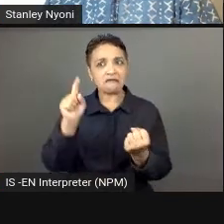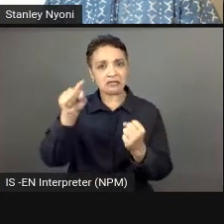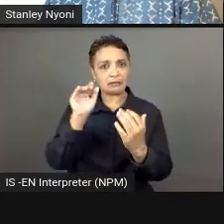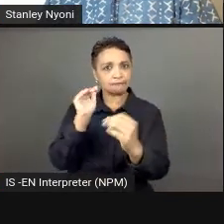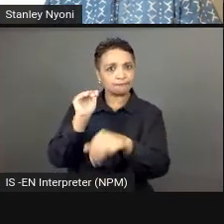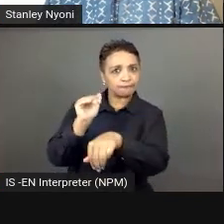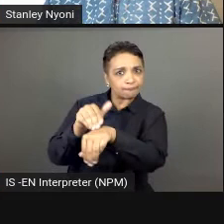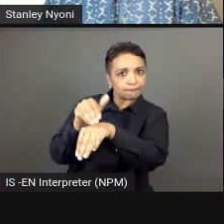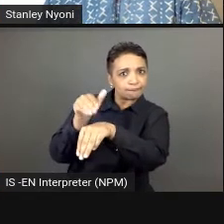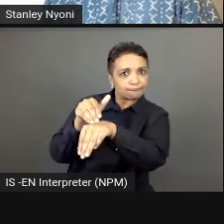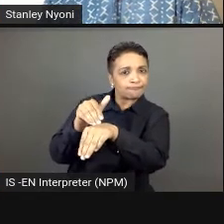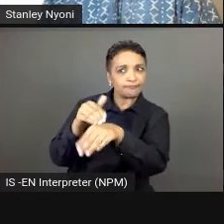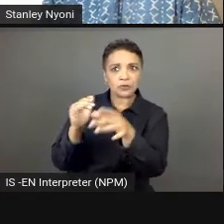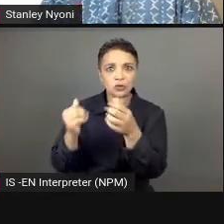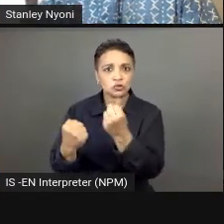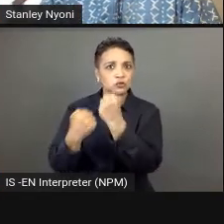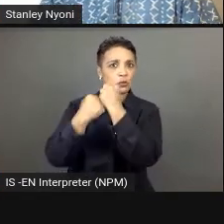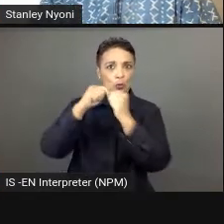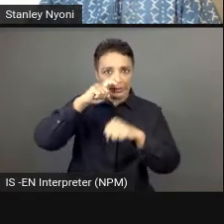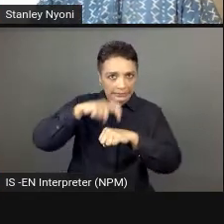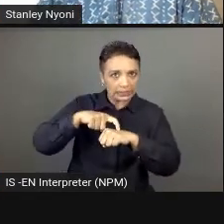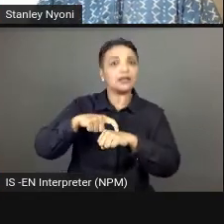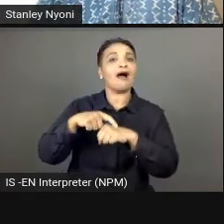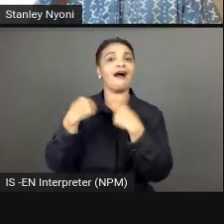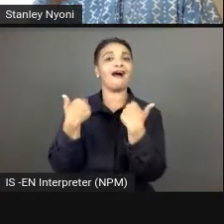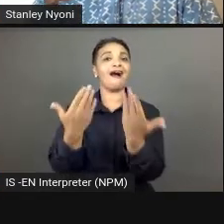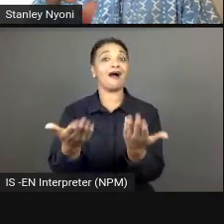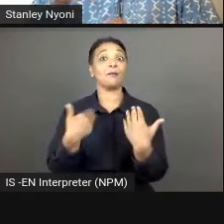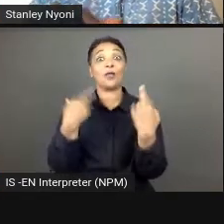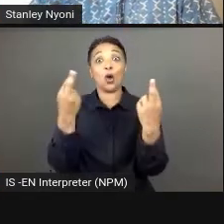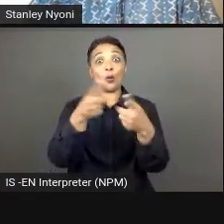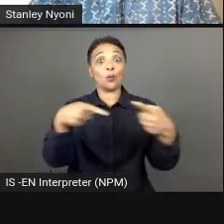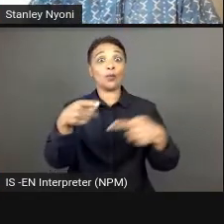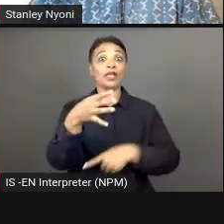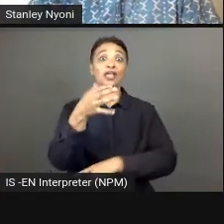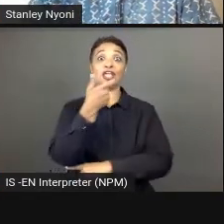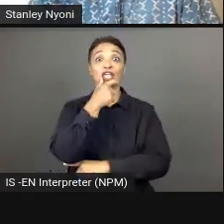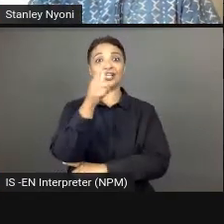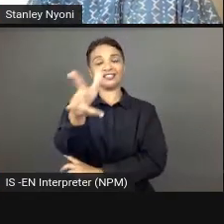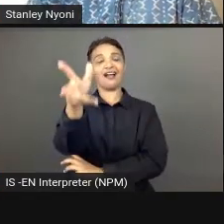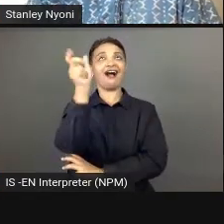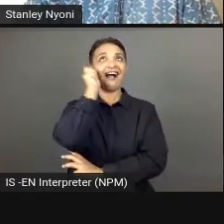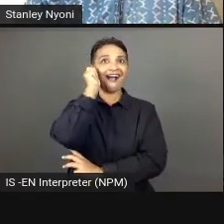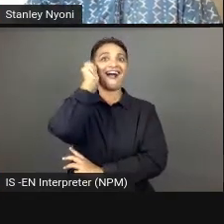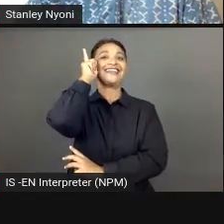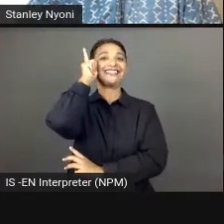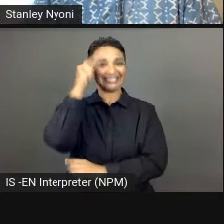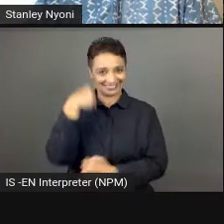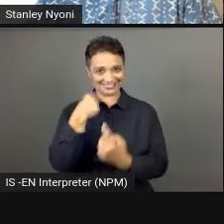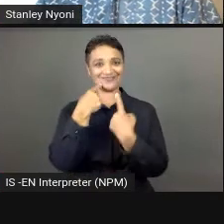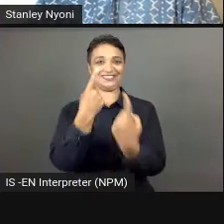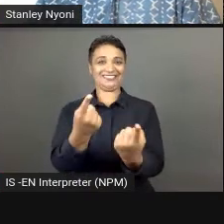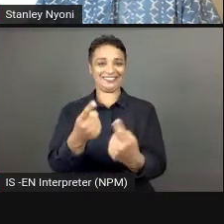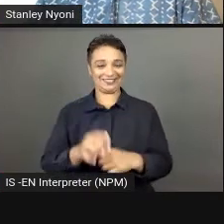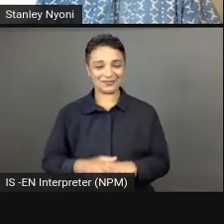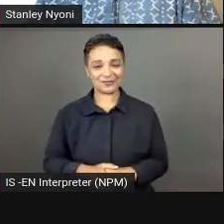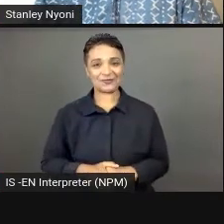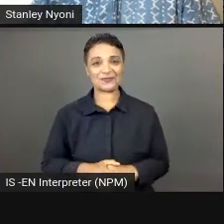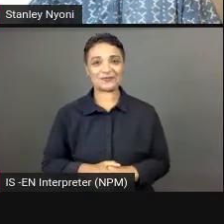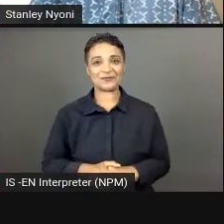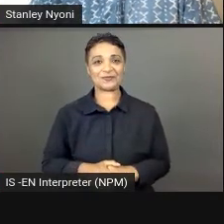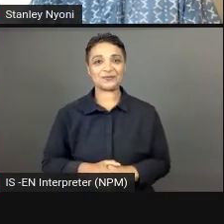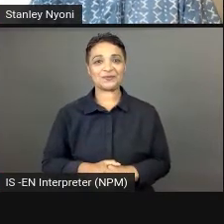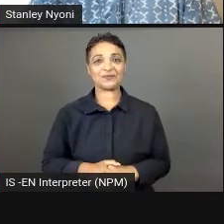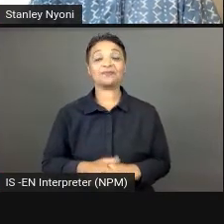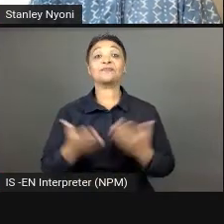need support. And I hope you have enough English to understand this instruction. So